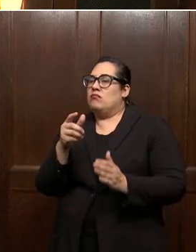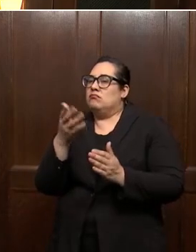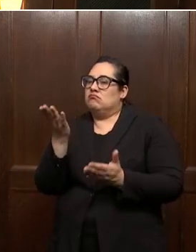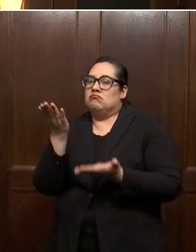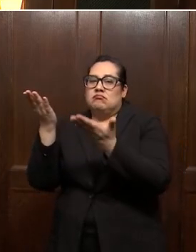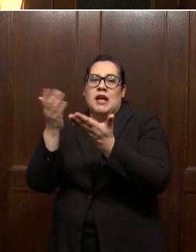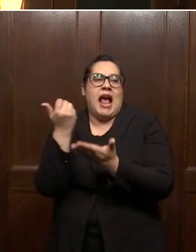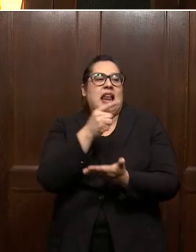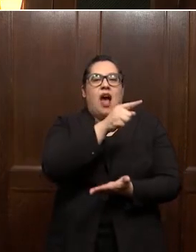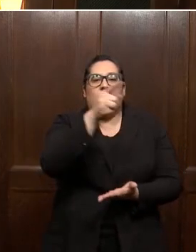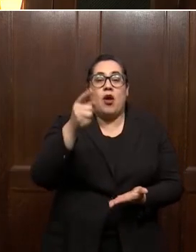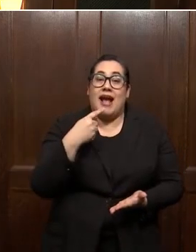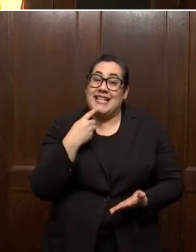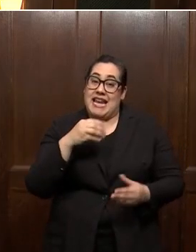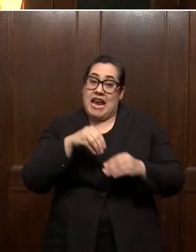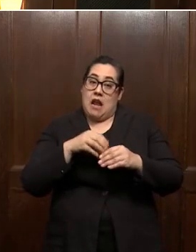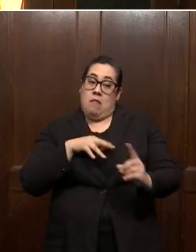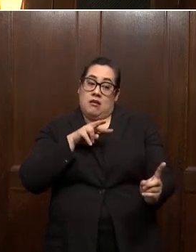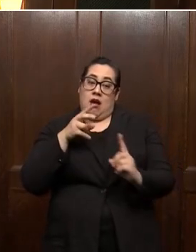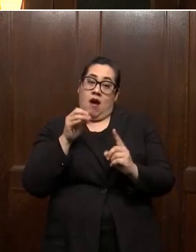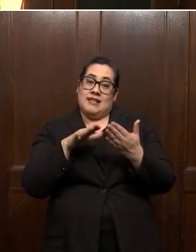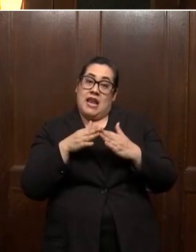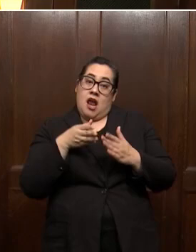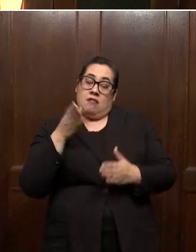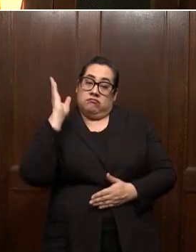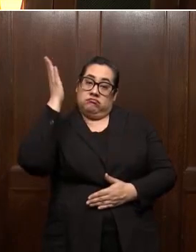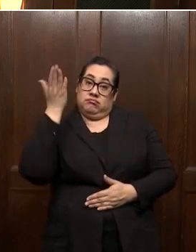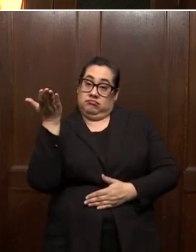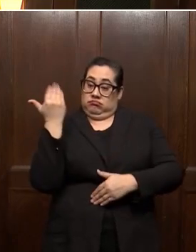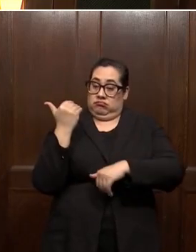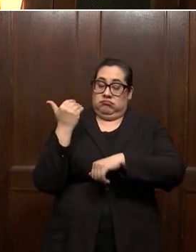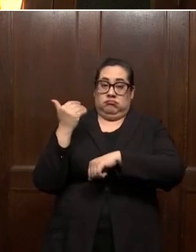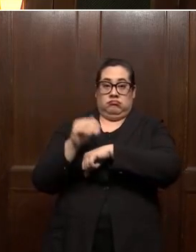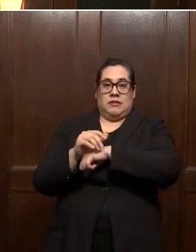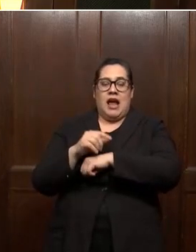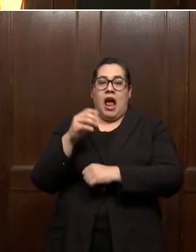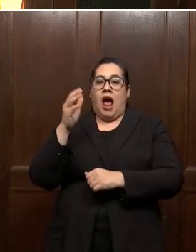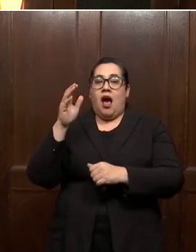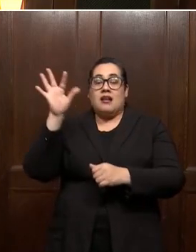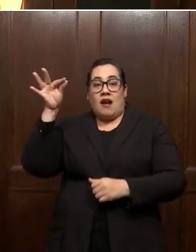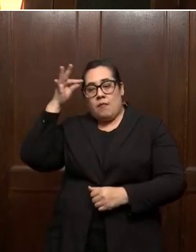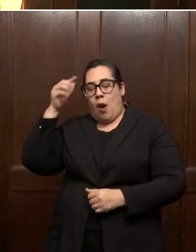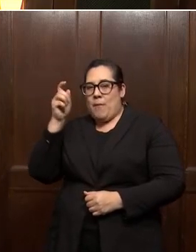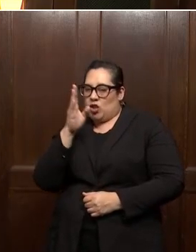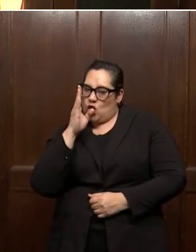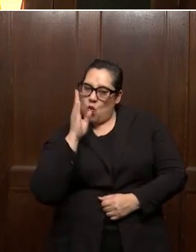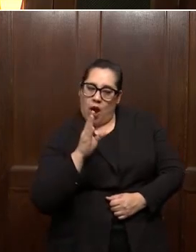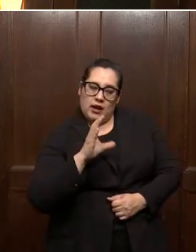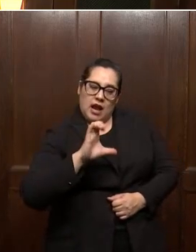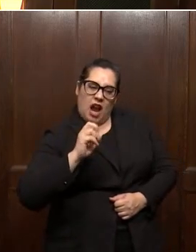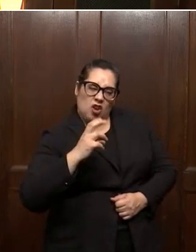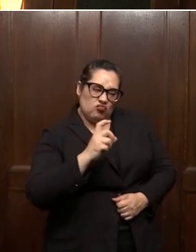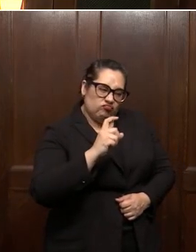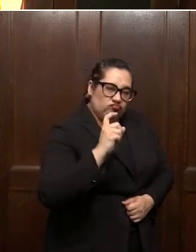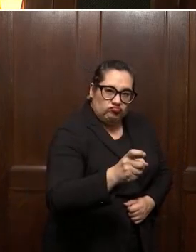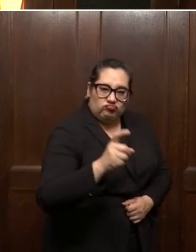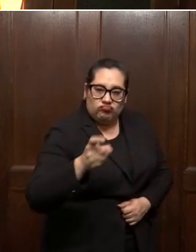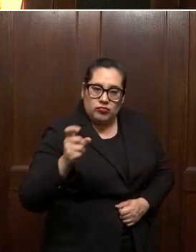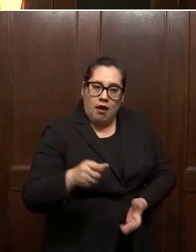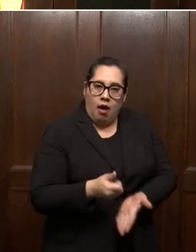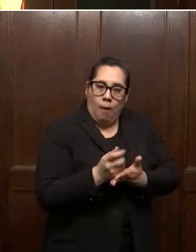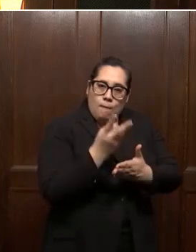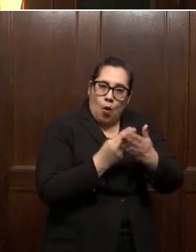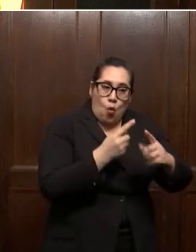said in my State of the City address, the federal government should give direct cash assistance to help both